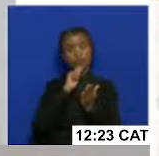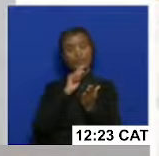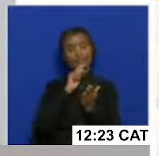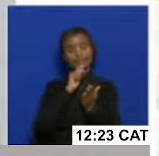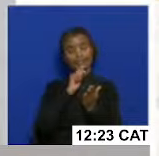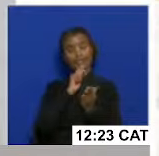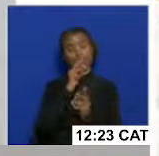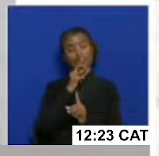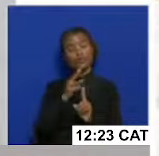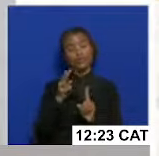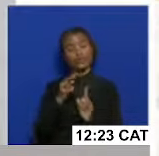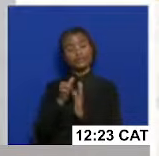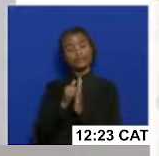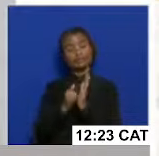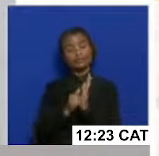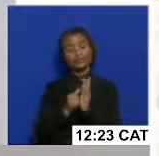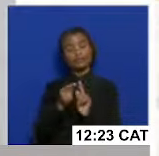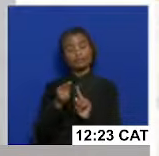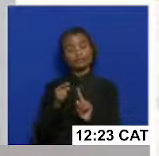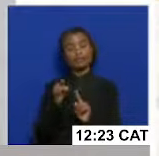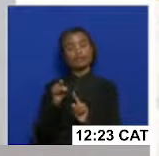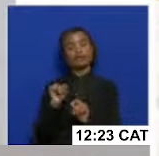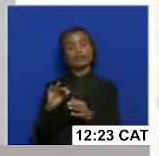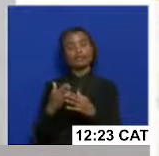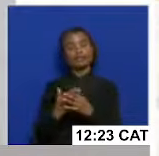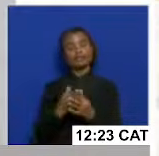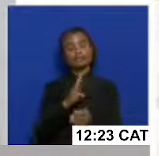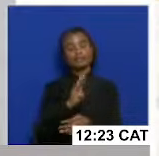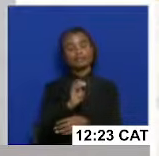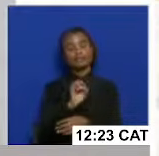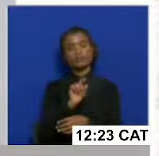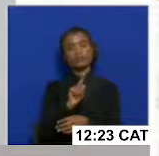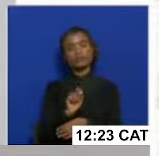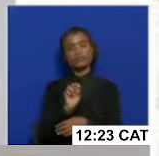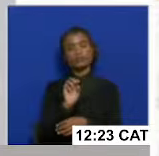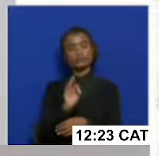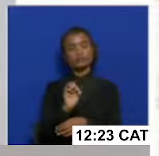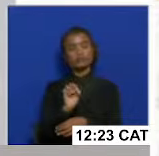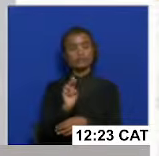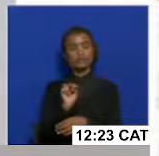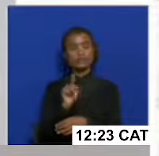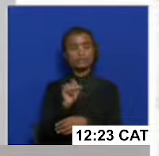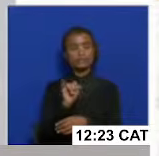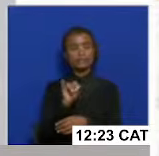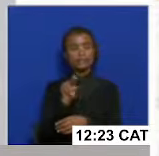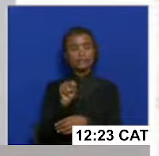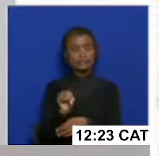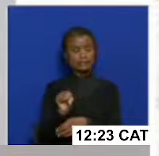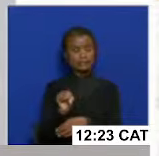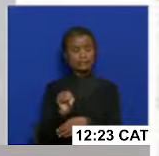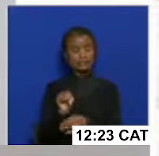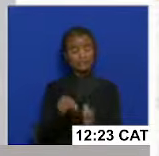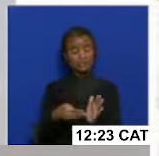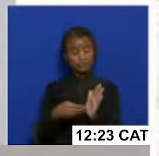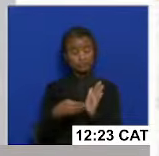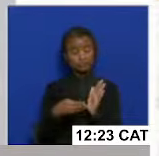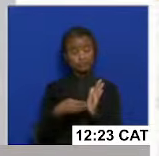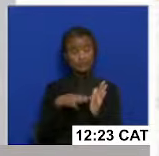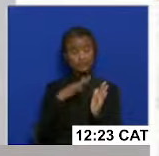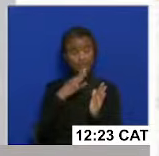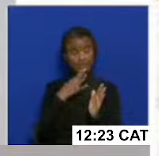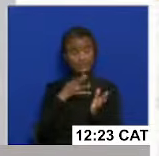Boetfontein case. Where did you understand she received that message from? Who do you understand actually wrote that